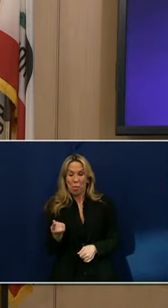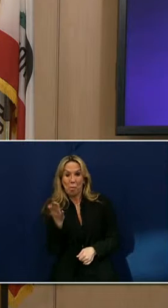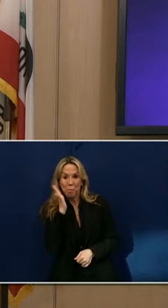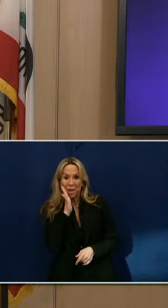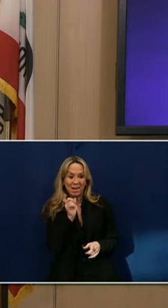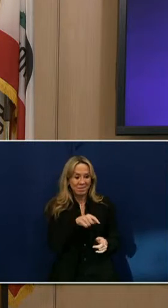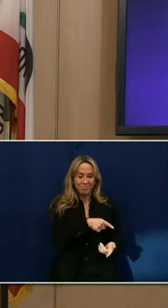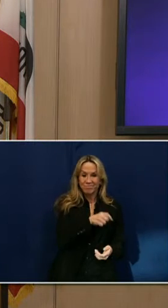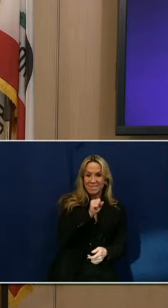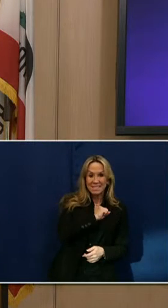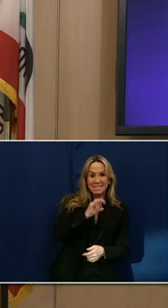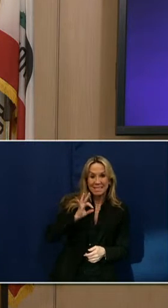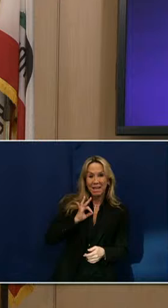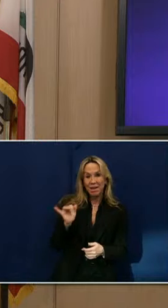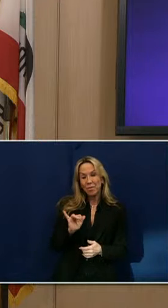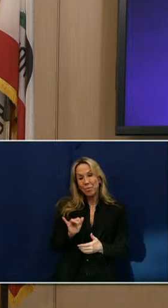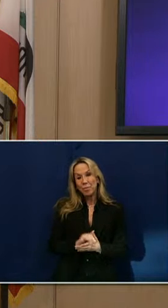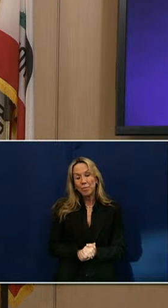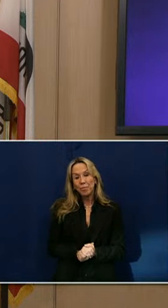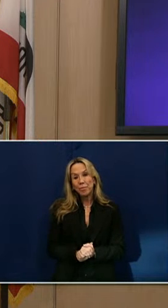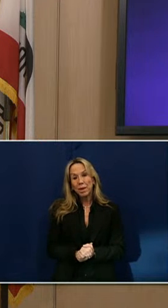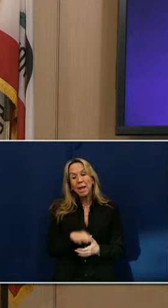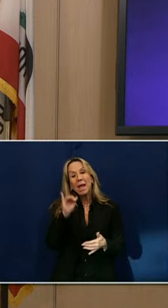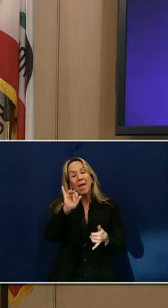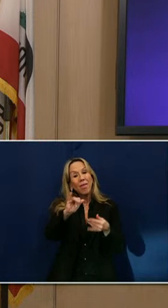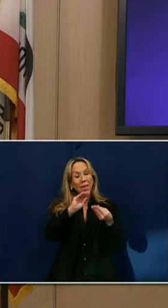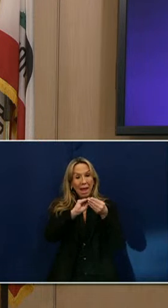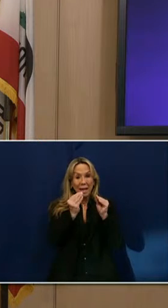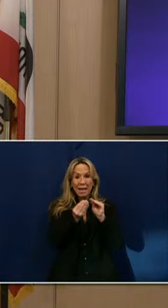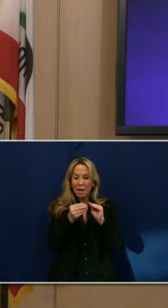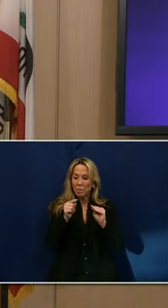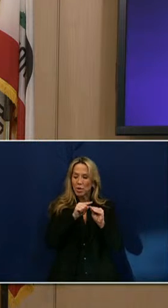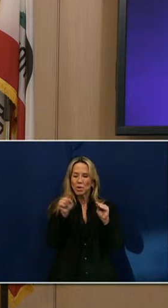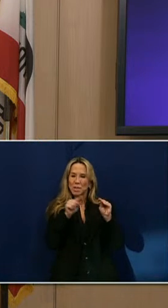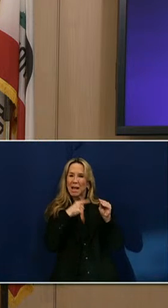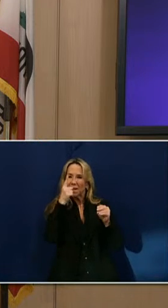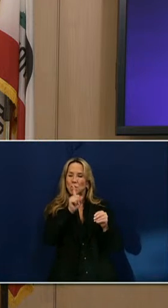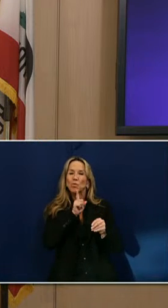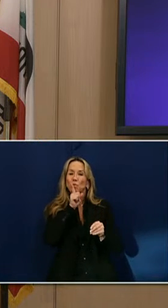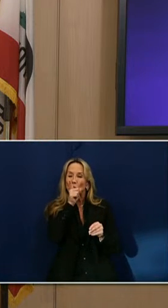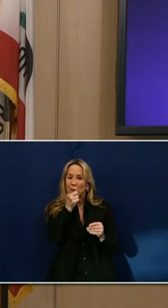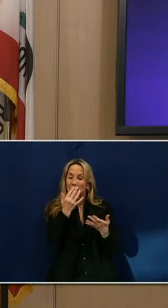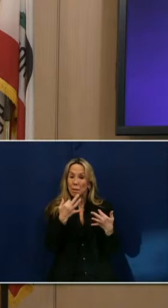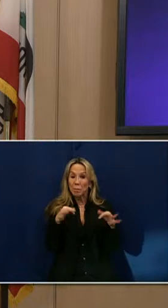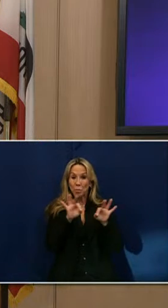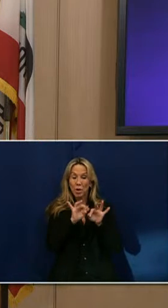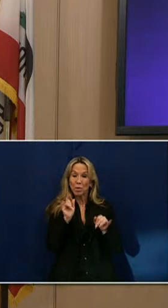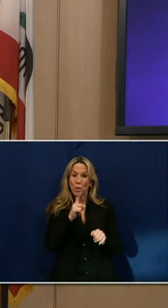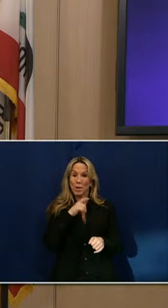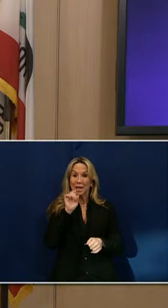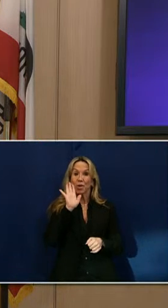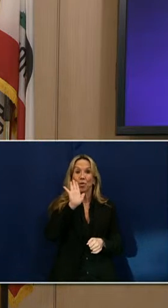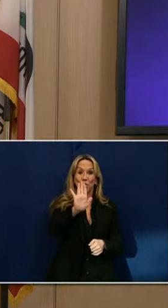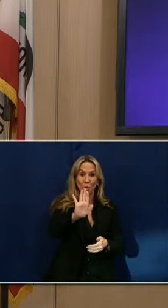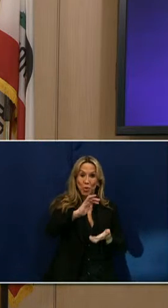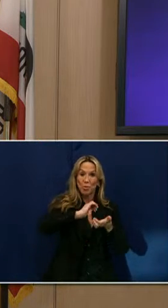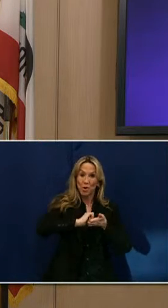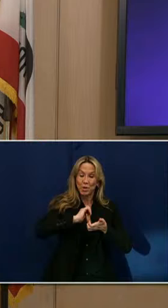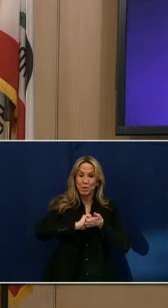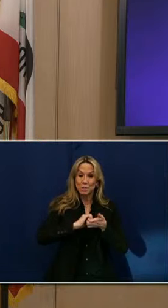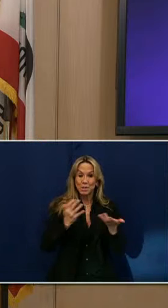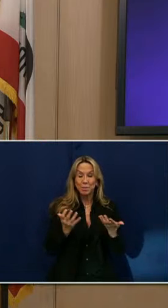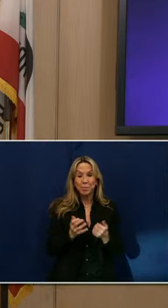I think what makes the measures so important that have been put in place, and this is where your partnership comes in, is